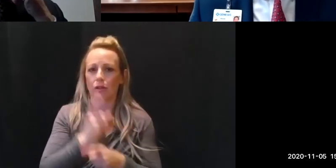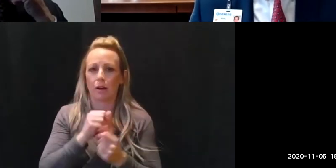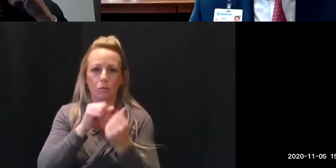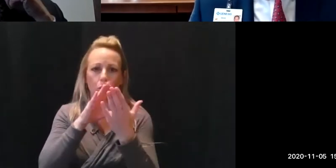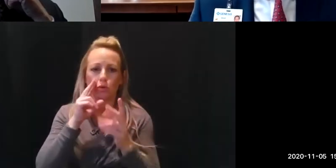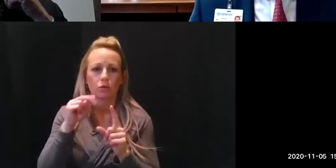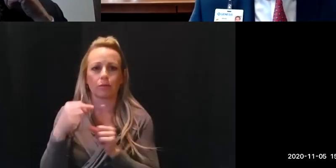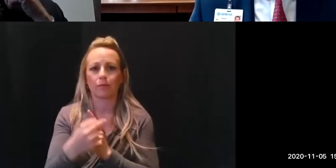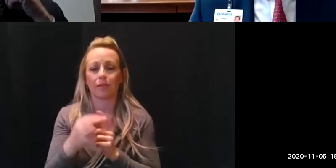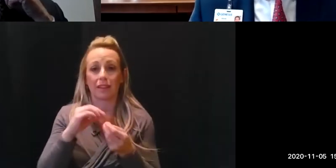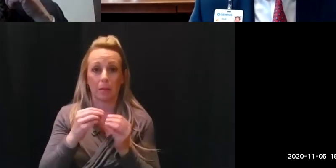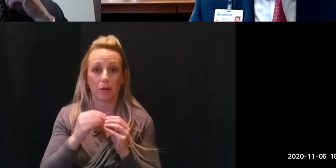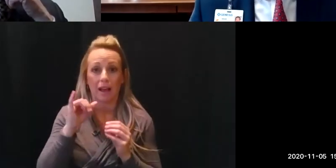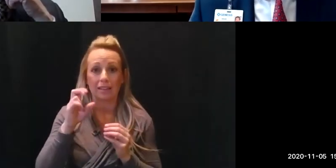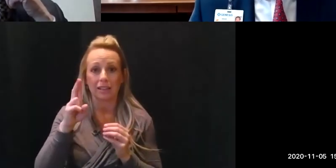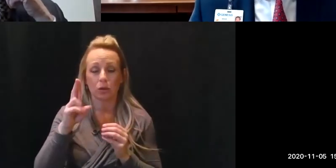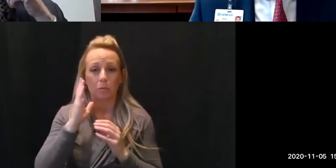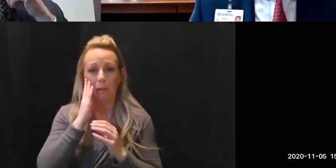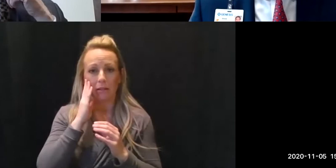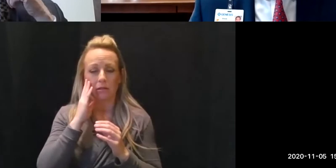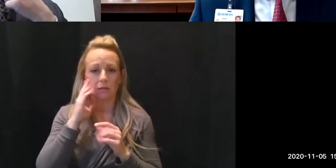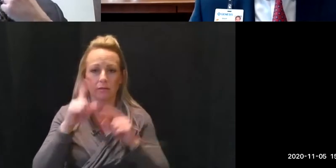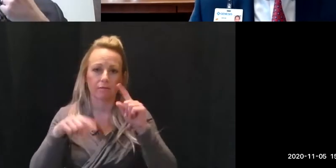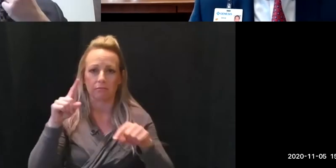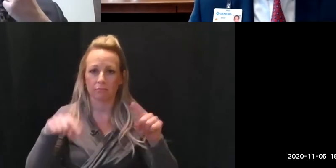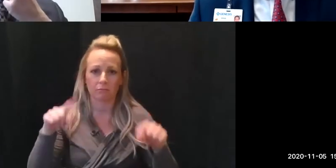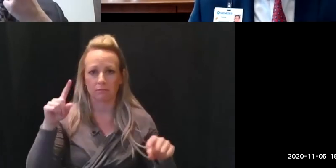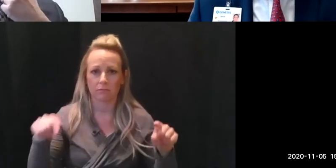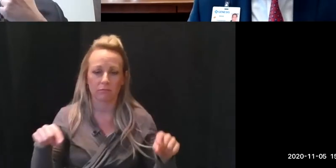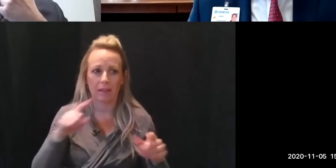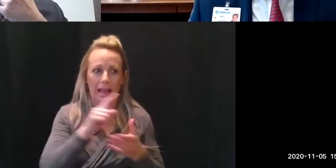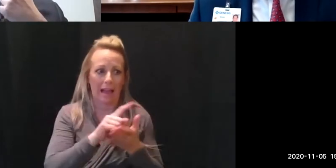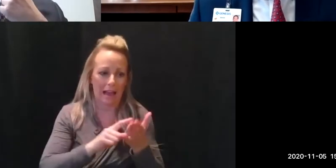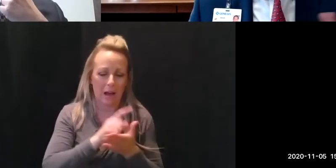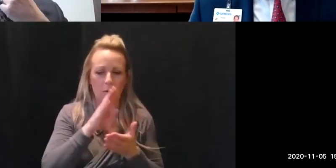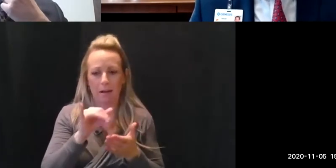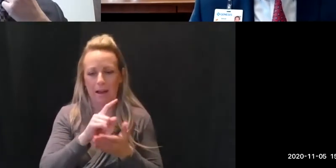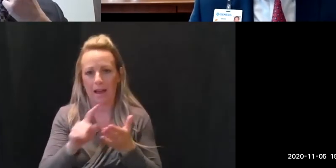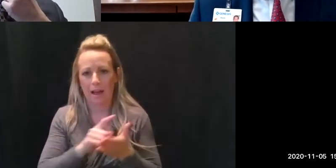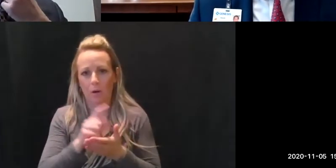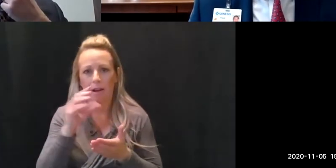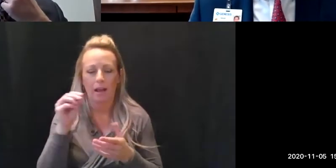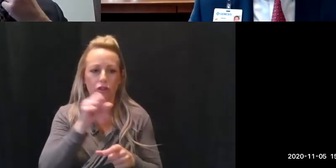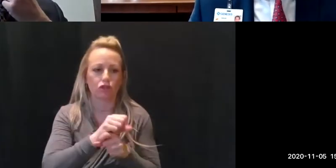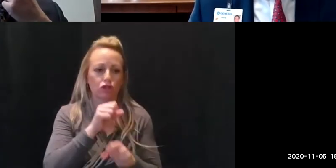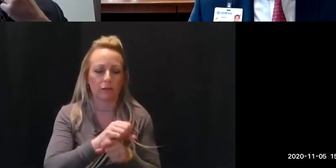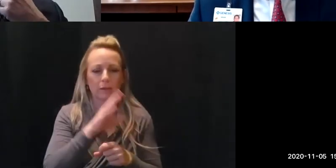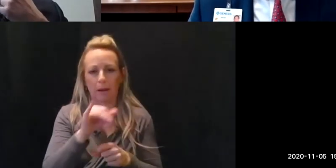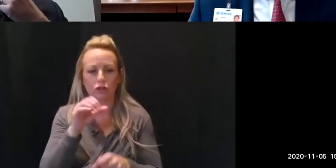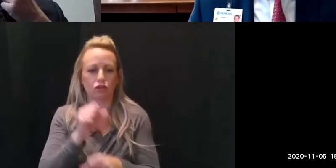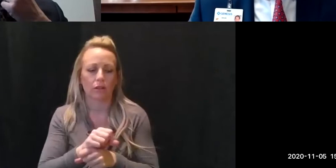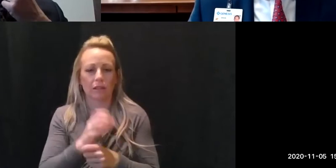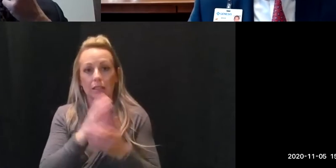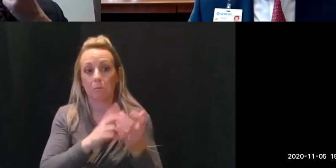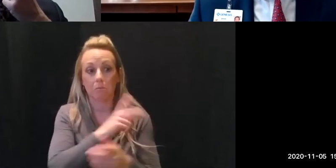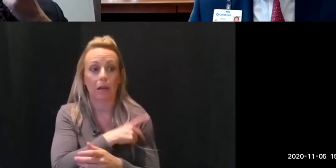ICU beds fluctuates hour by hour and shift by shift because patients are transferred in, they're transferred out, and some of those